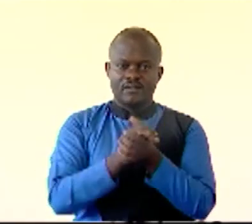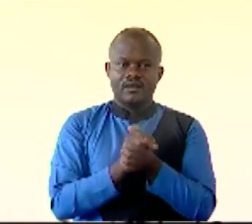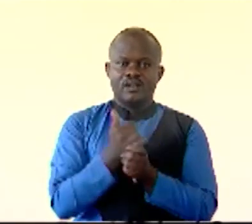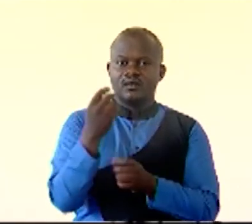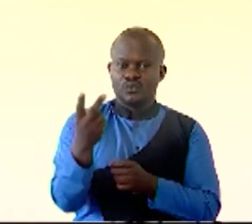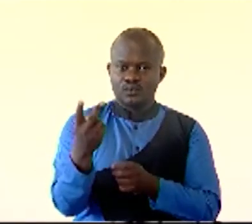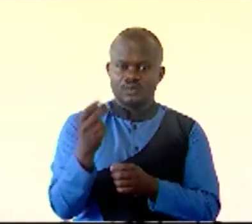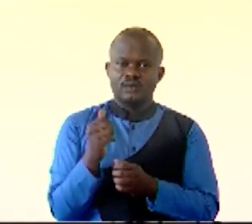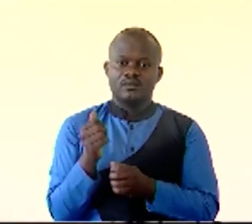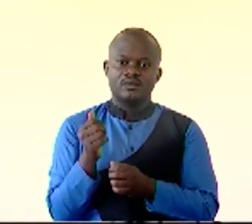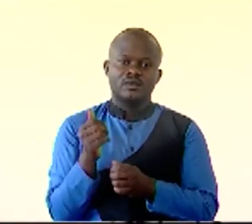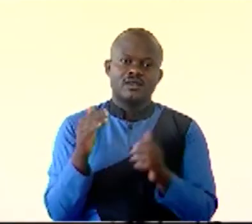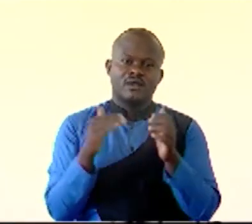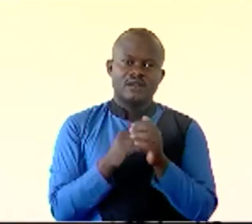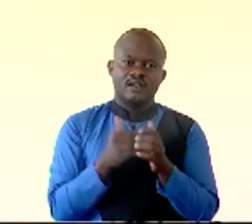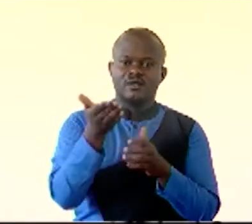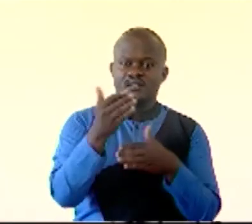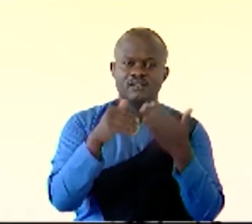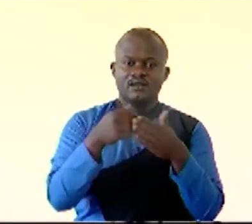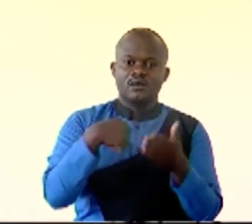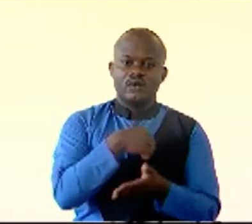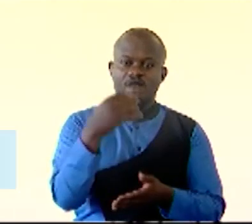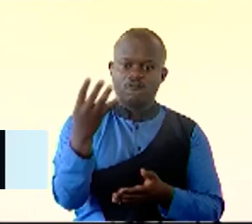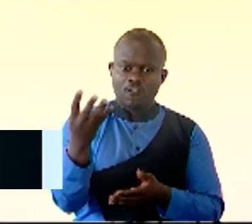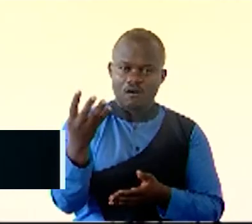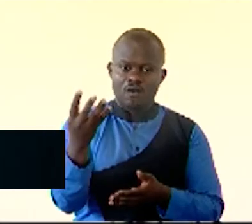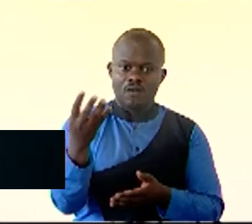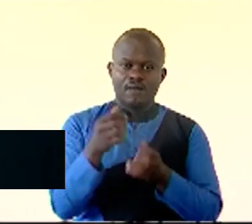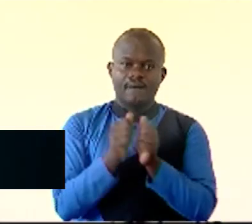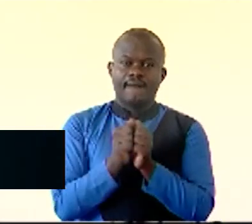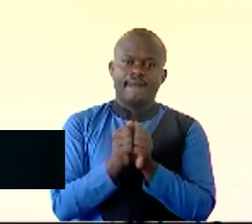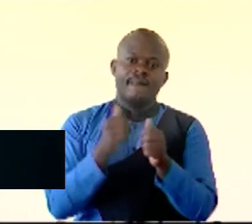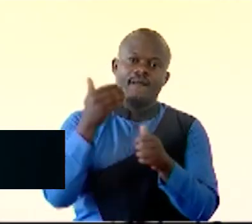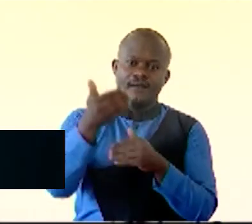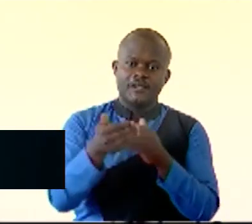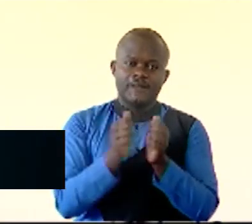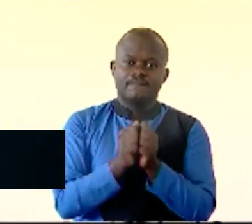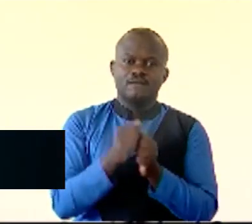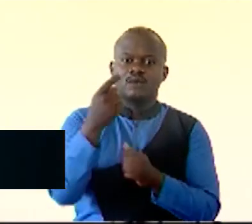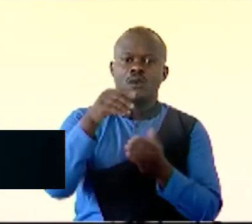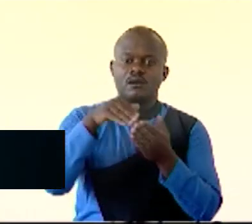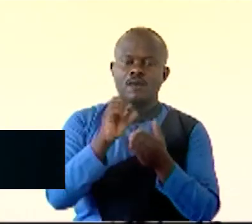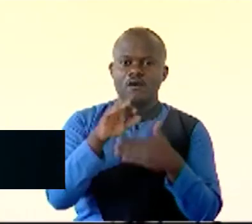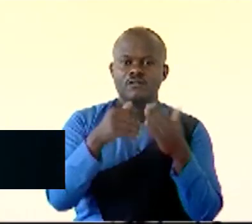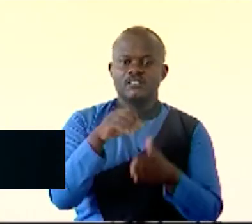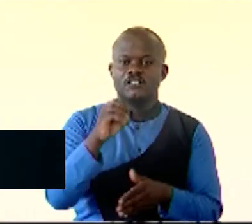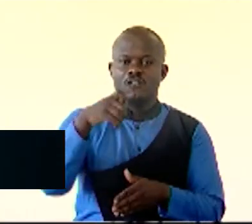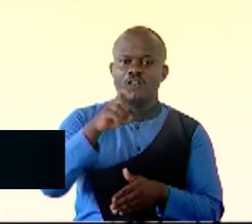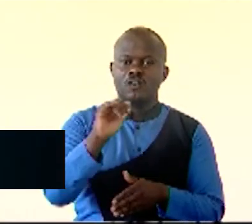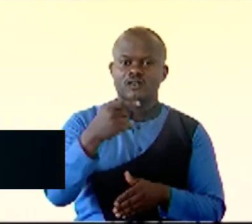2, and here we have 4, and 1 mole of oxygen